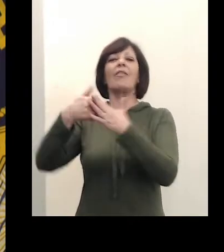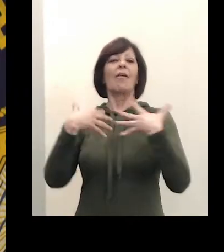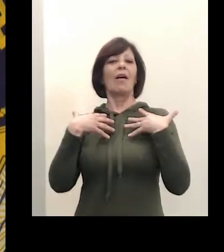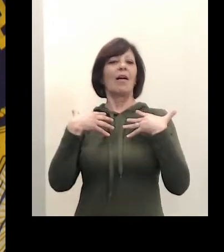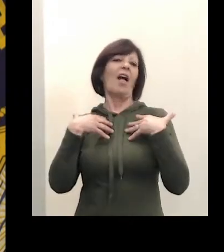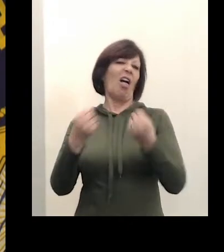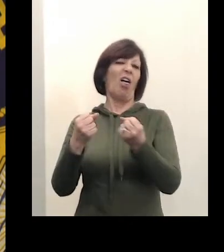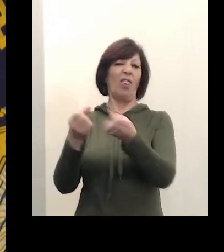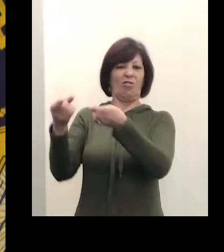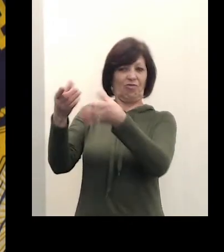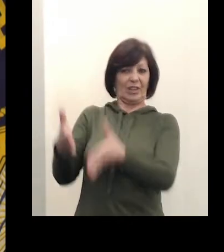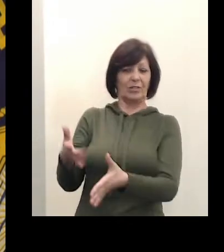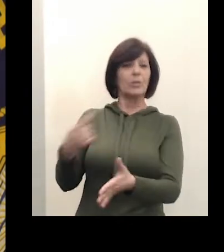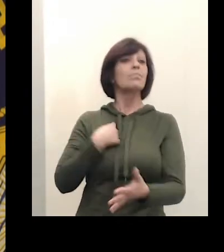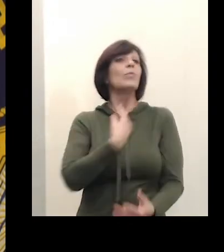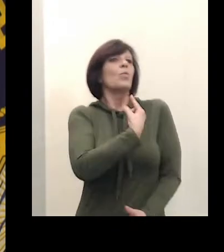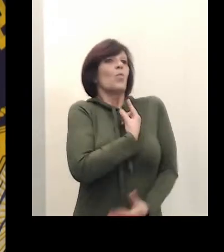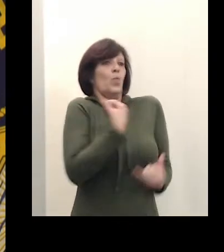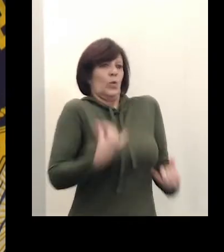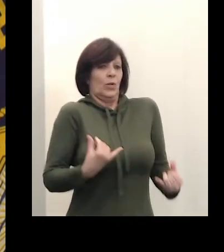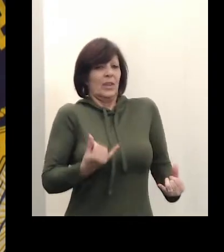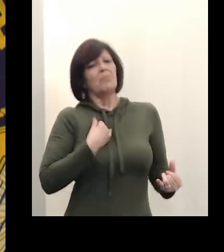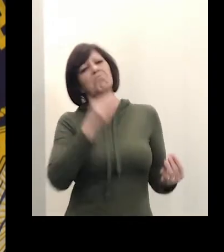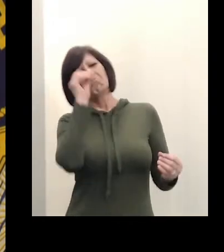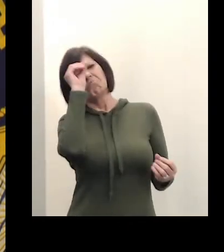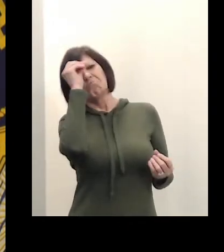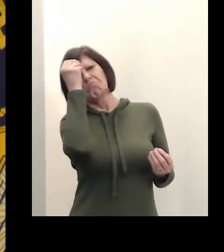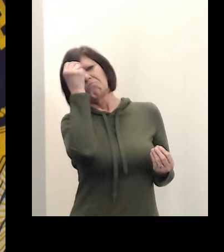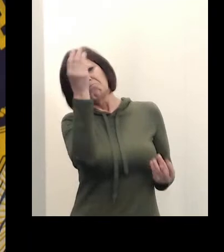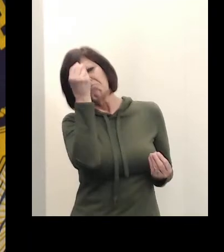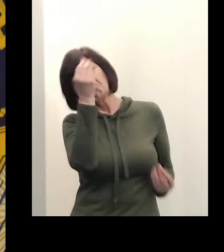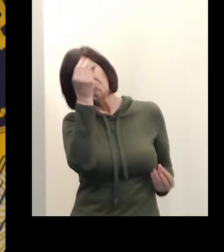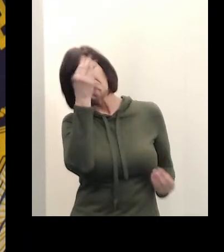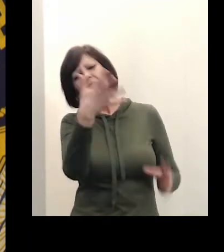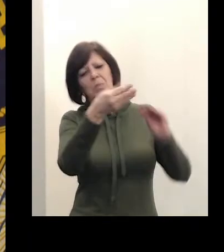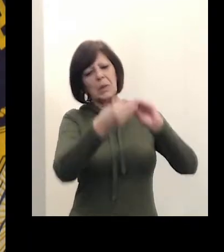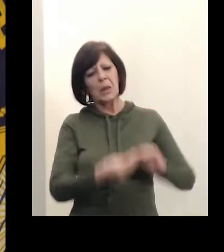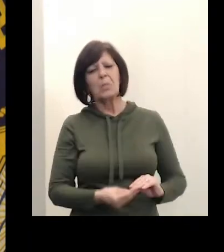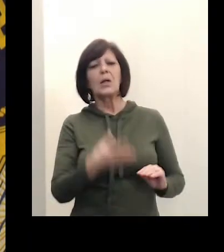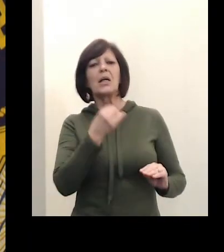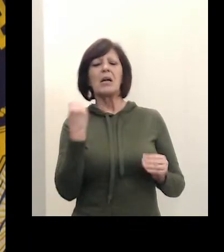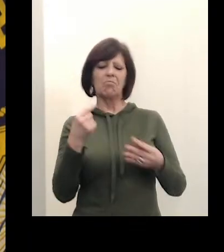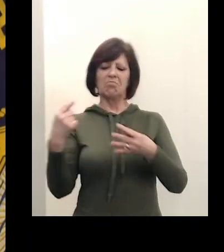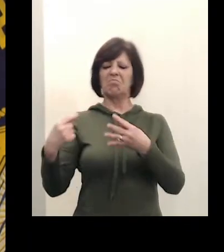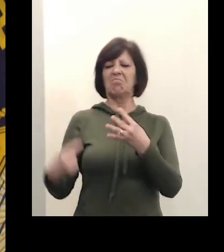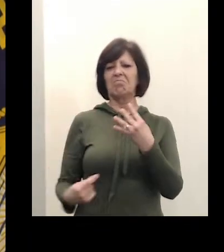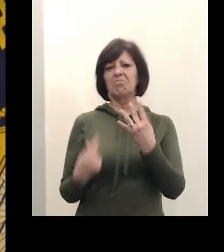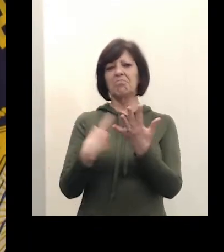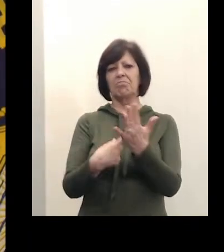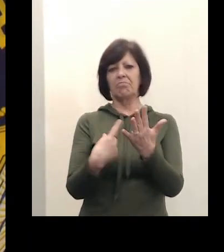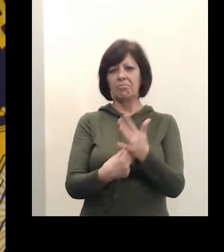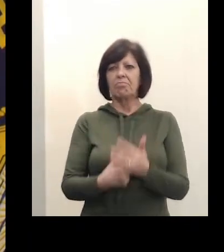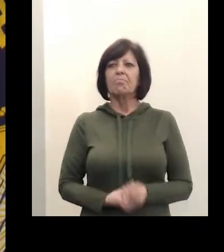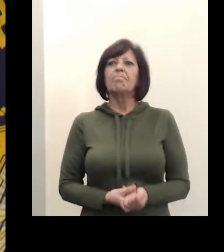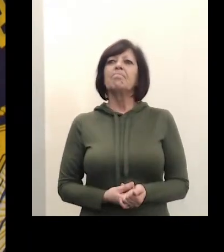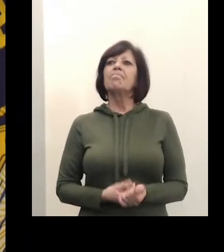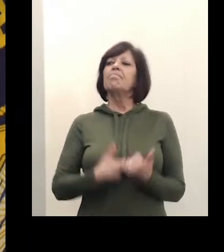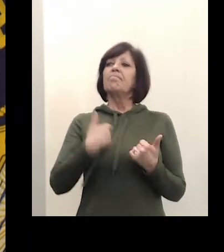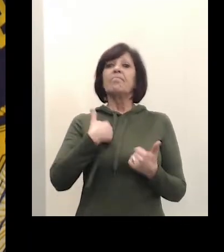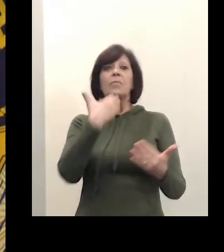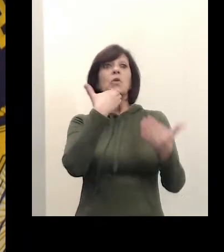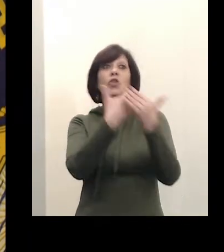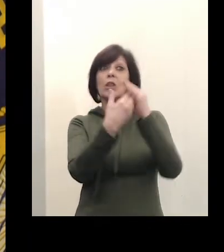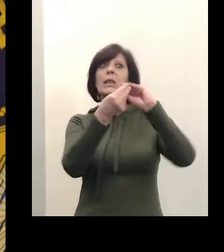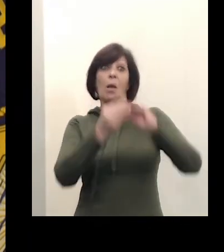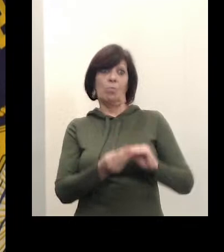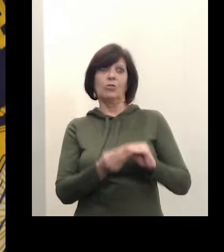just me today, as we'll give the latest numbers on COVID and talk about a couple other things. And we do have some good numbers to announce.